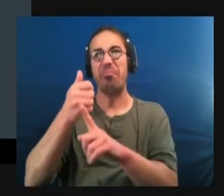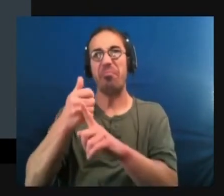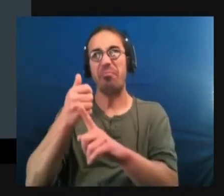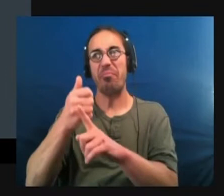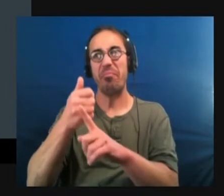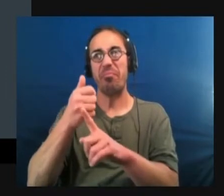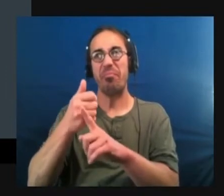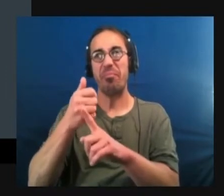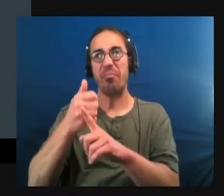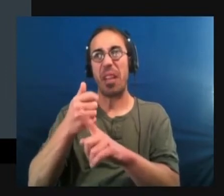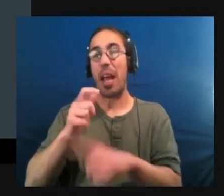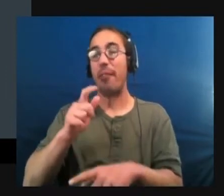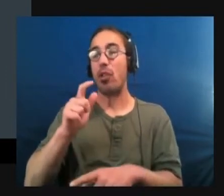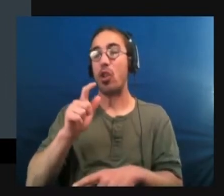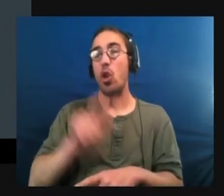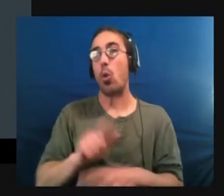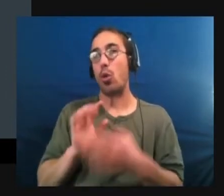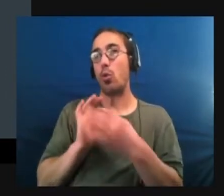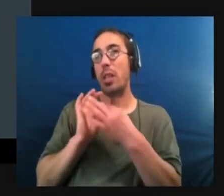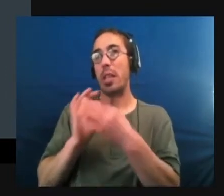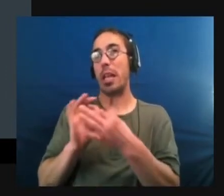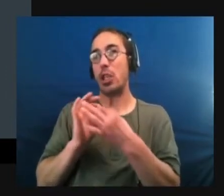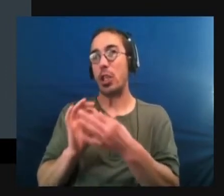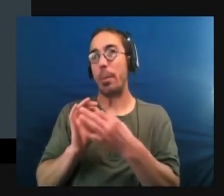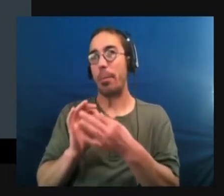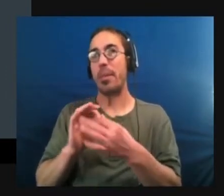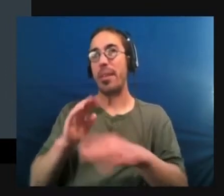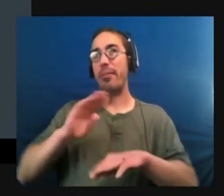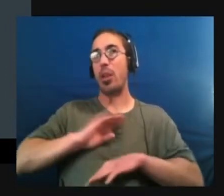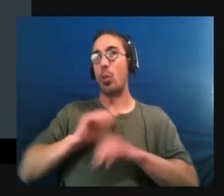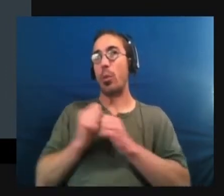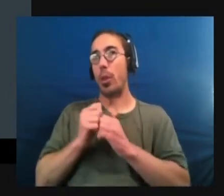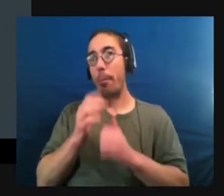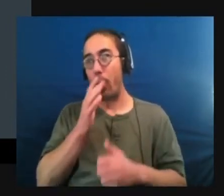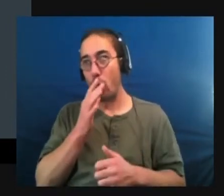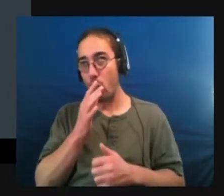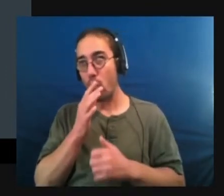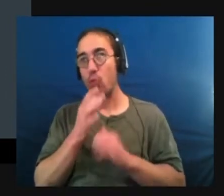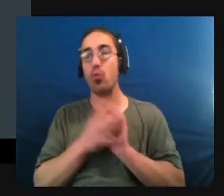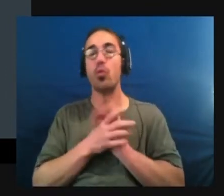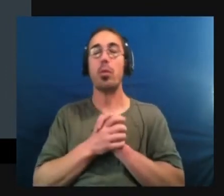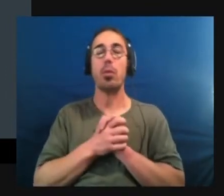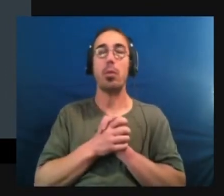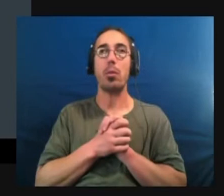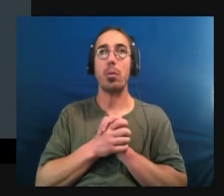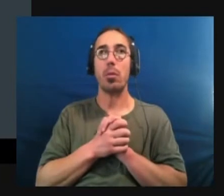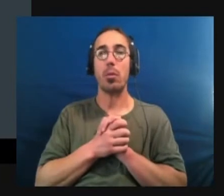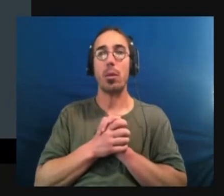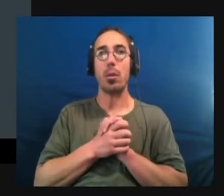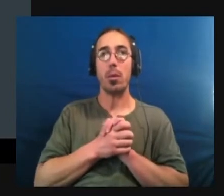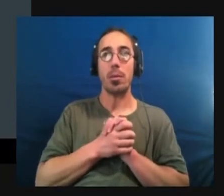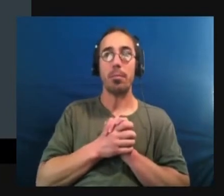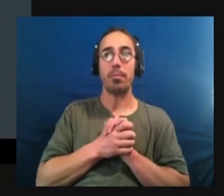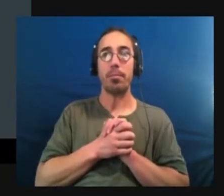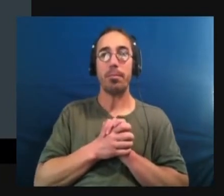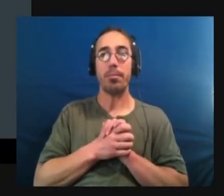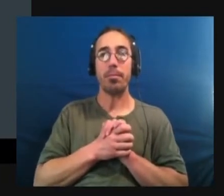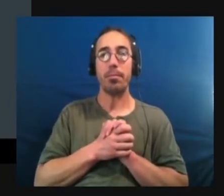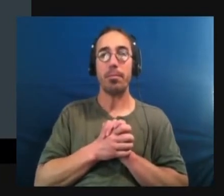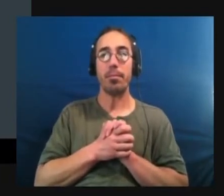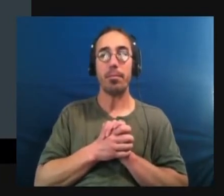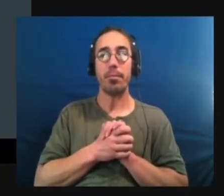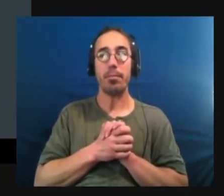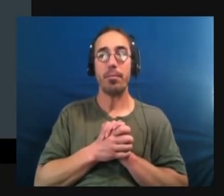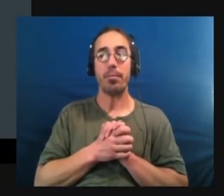have lower relationship satisfaction with mothers, and specifically